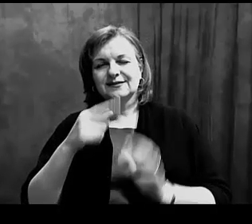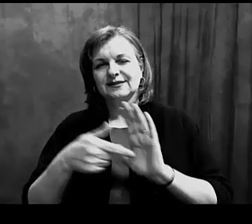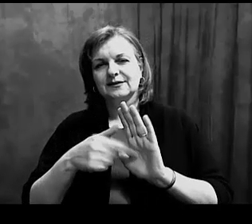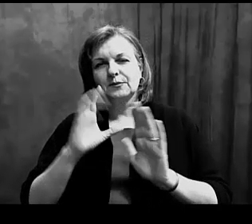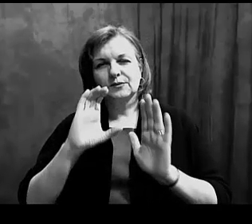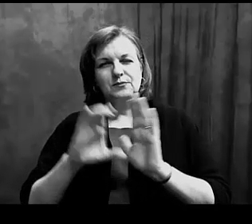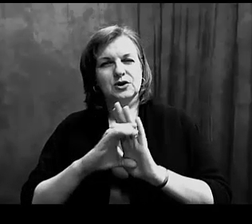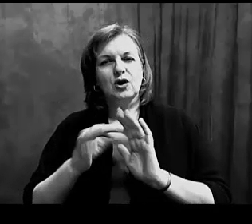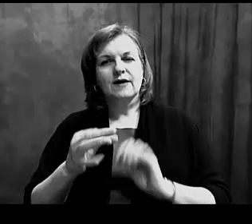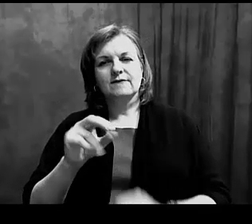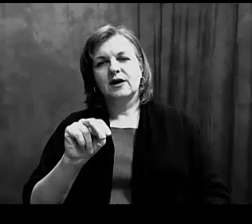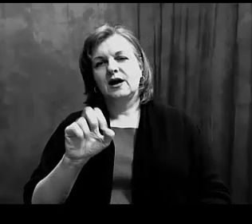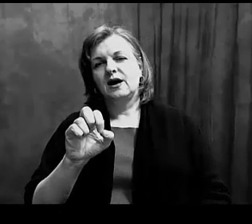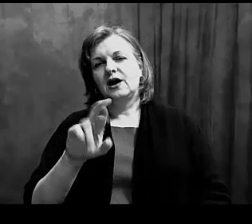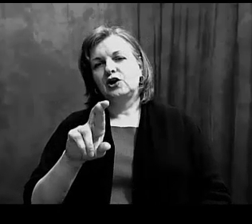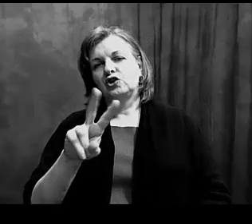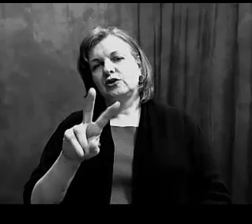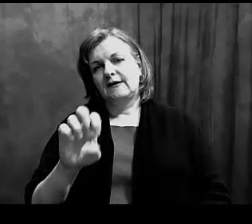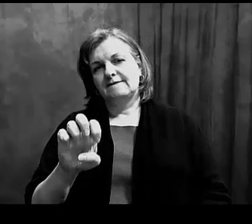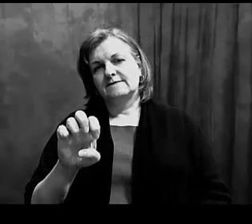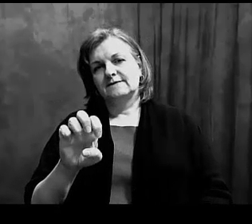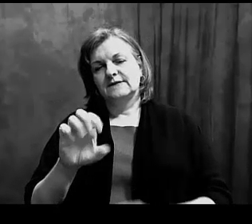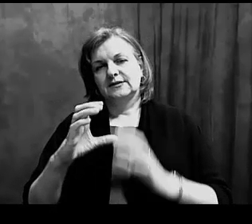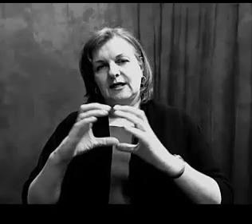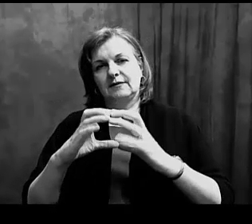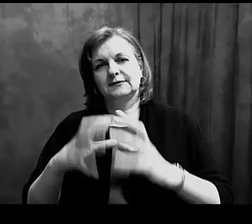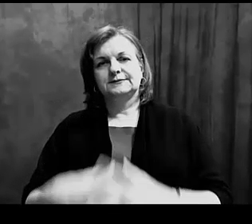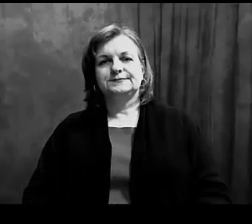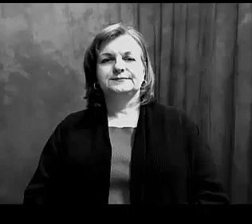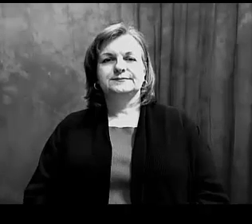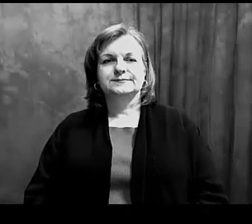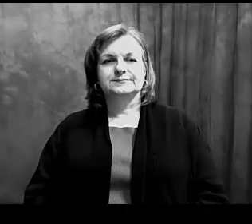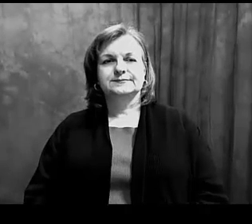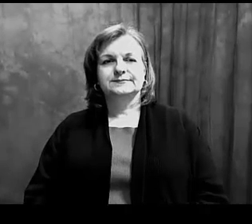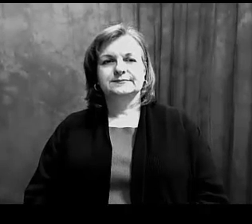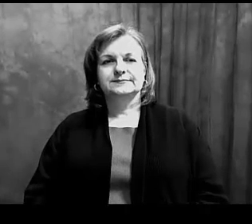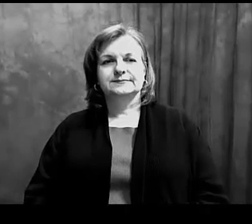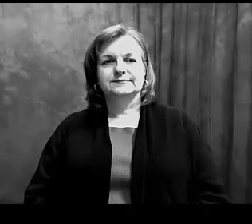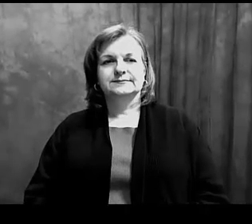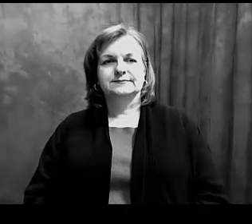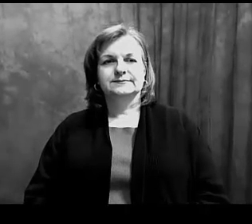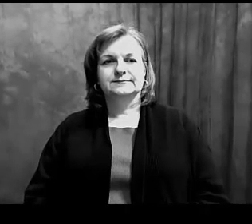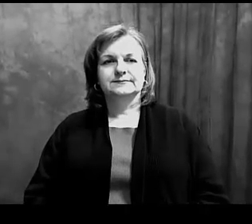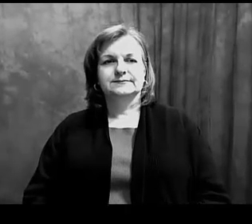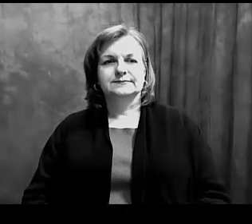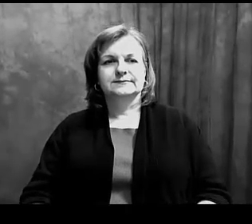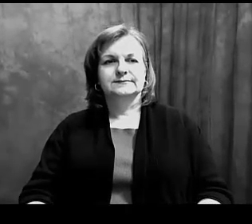different structures we'll get into later on. This is actually a nerve cell if you're interested.